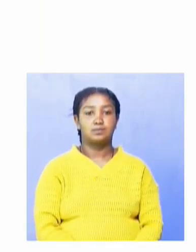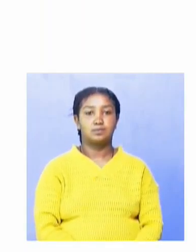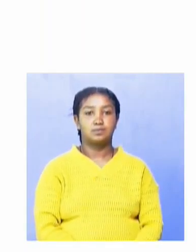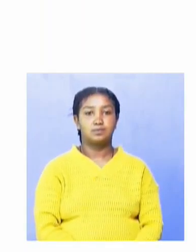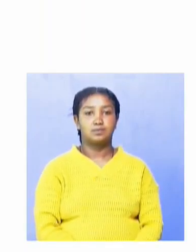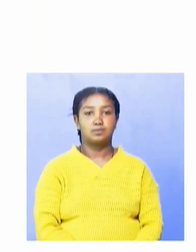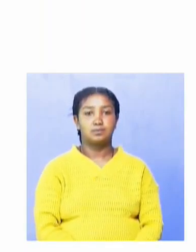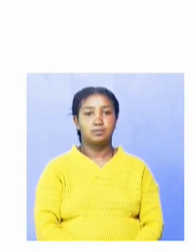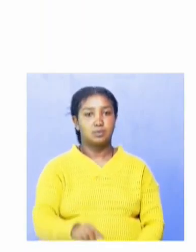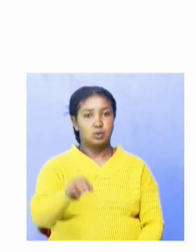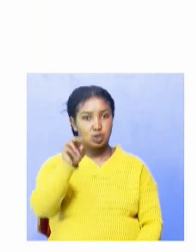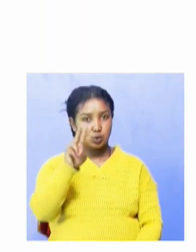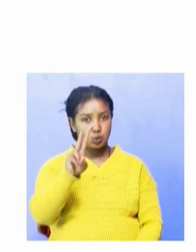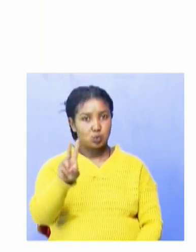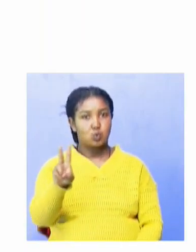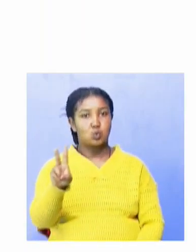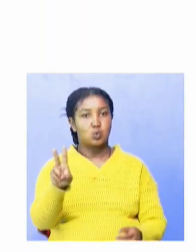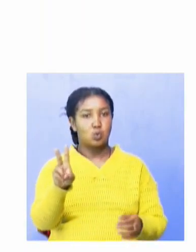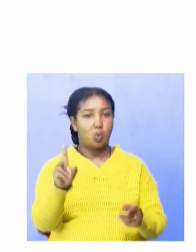when two actions,